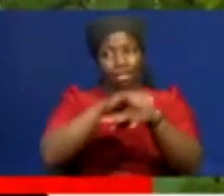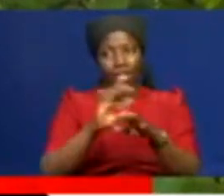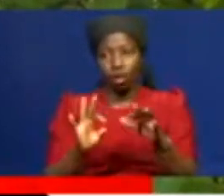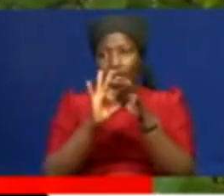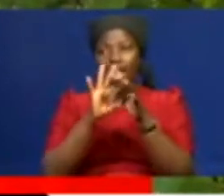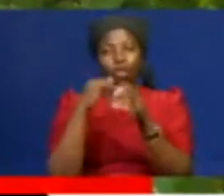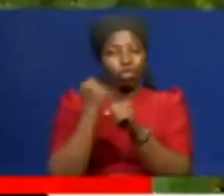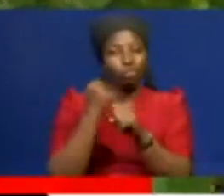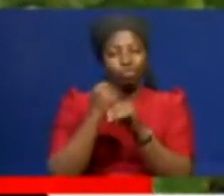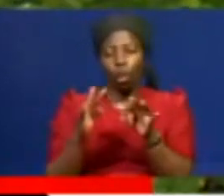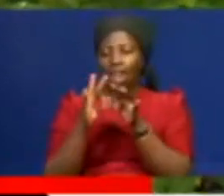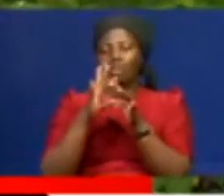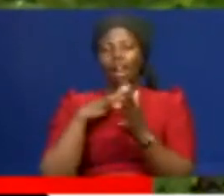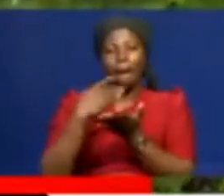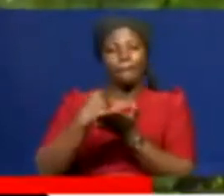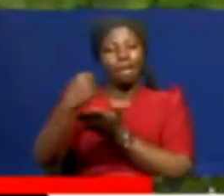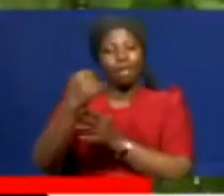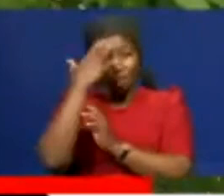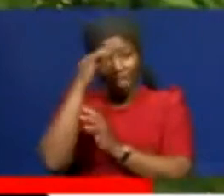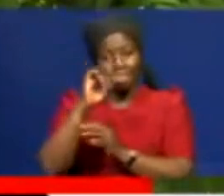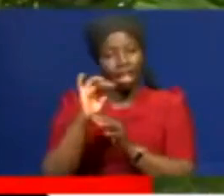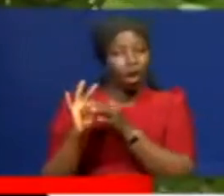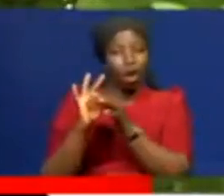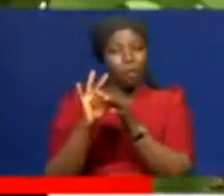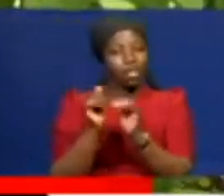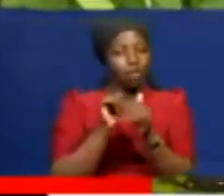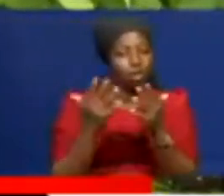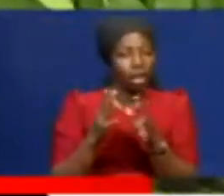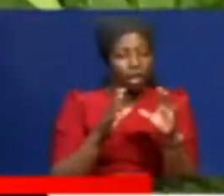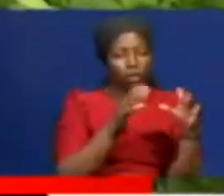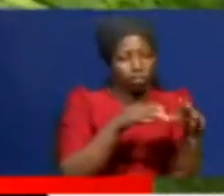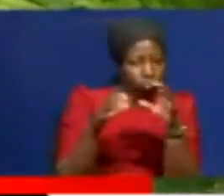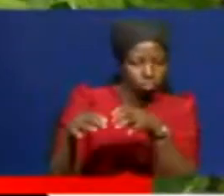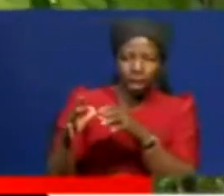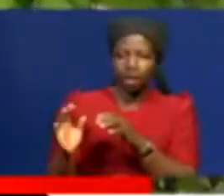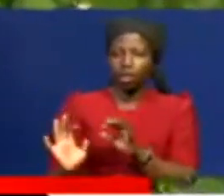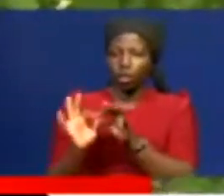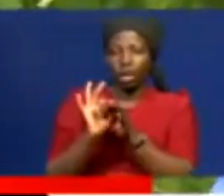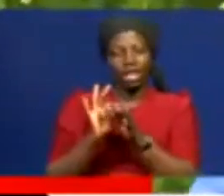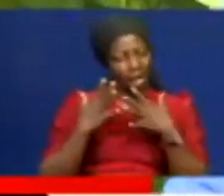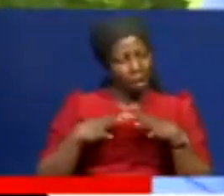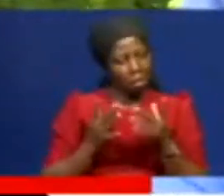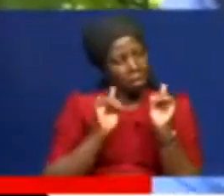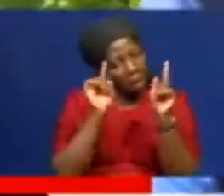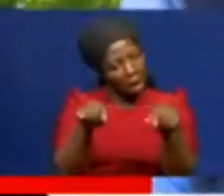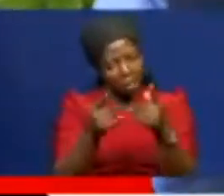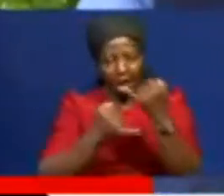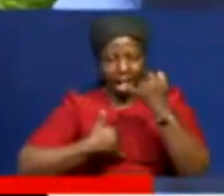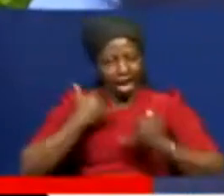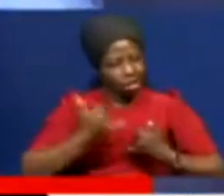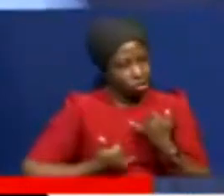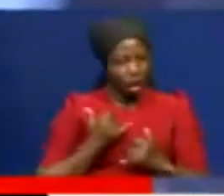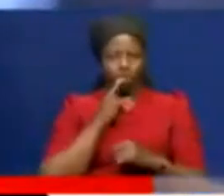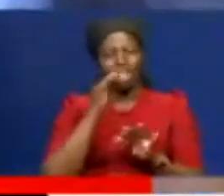connection and placements, because this is also a corporate sport where corporates come together. Nice. You know, people come have fun. So it